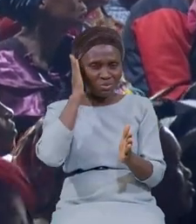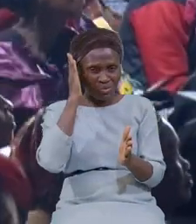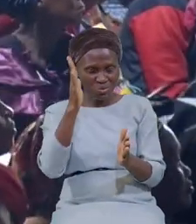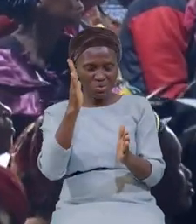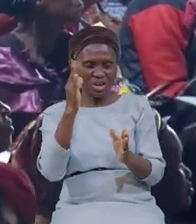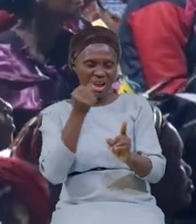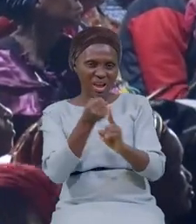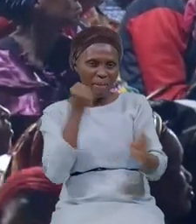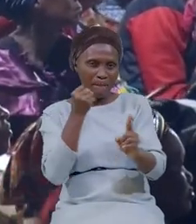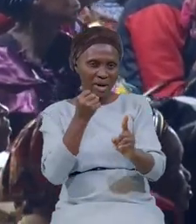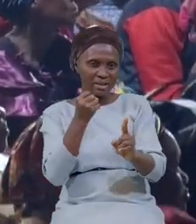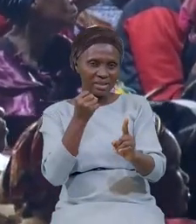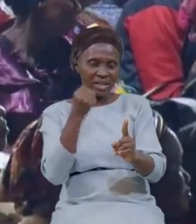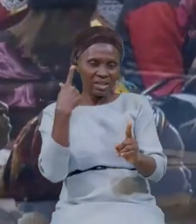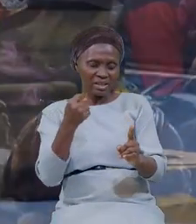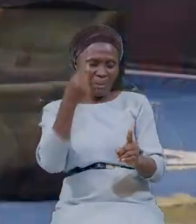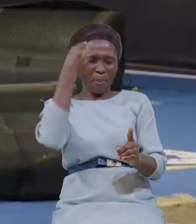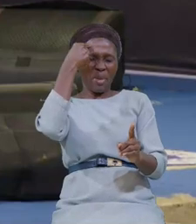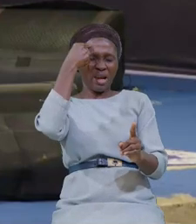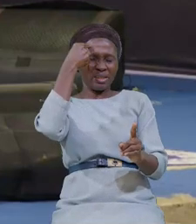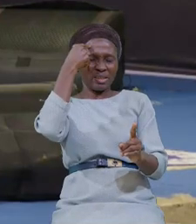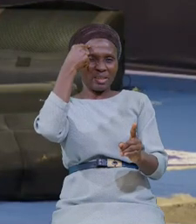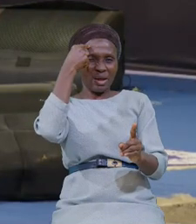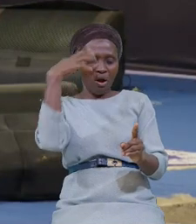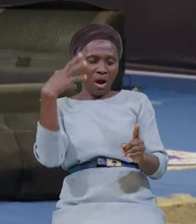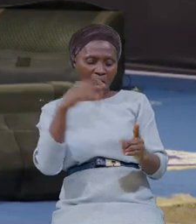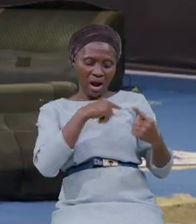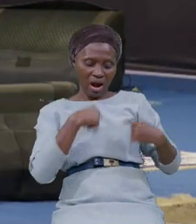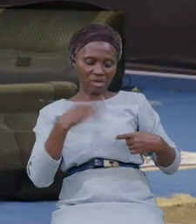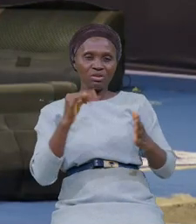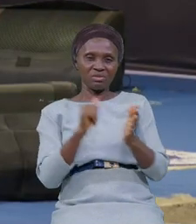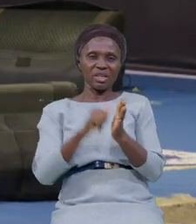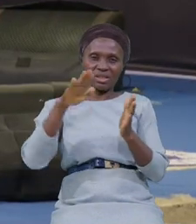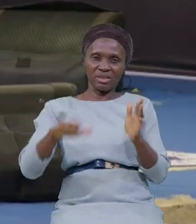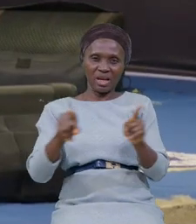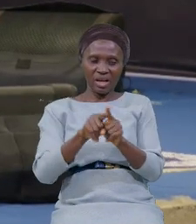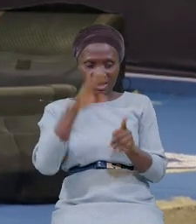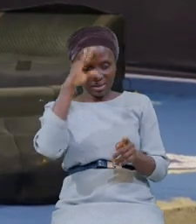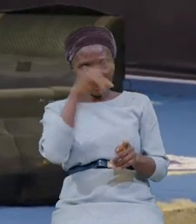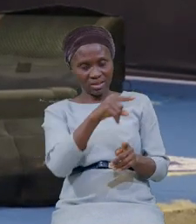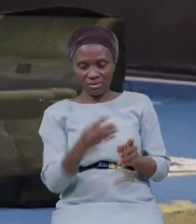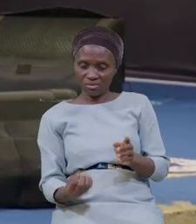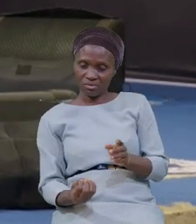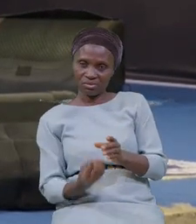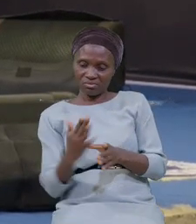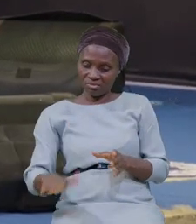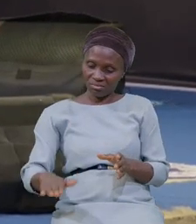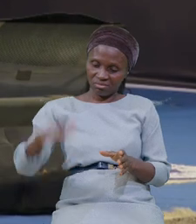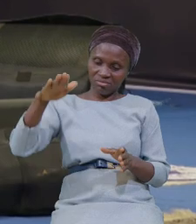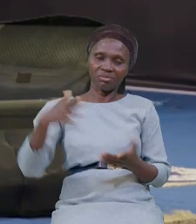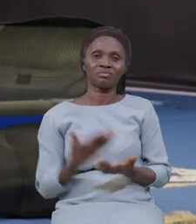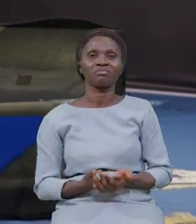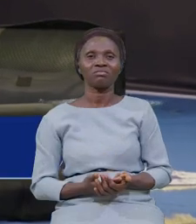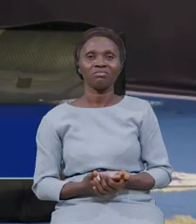and emotion of that child. H, the mother is a